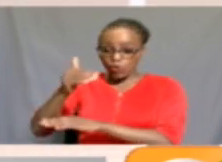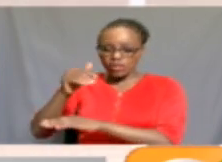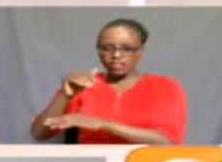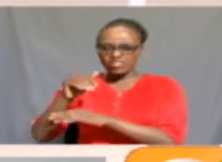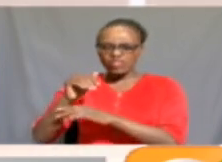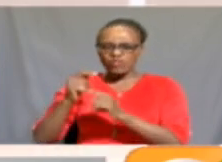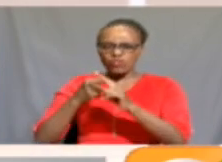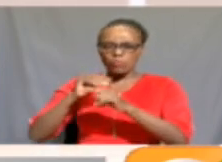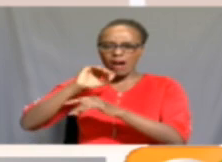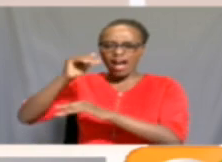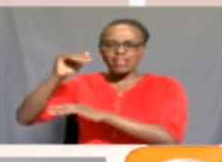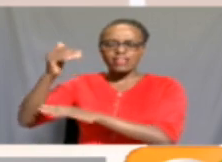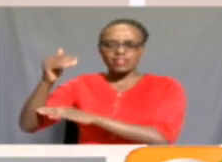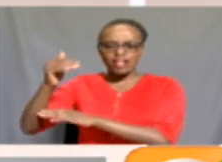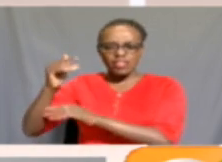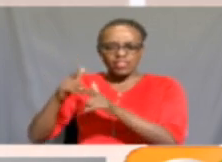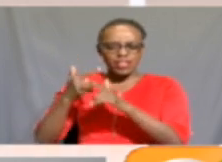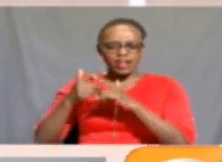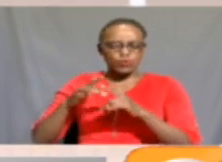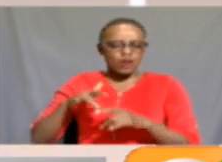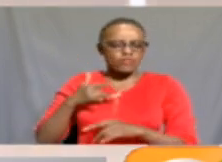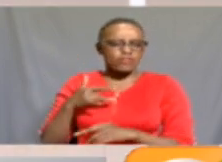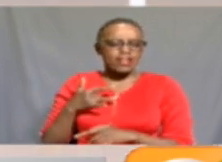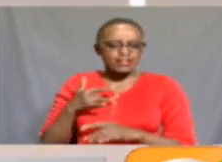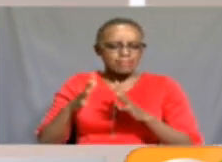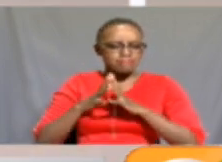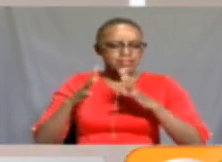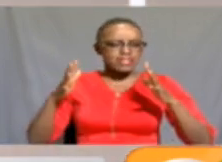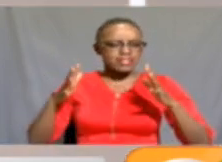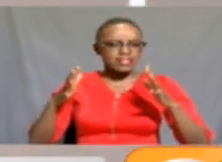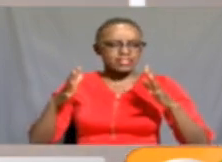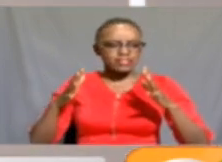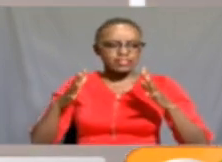and we just had a very big